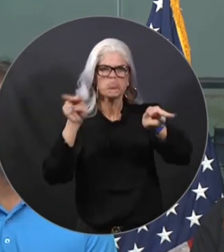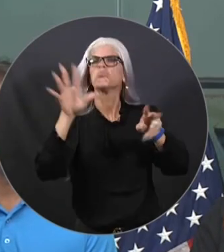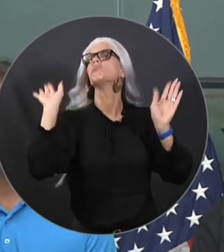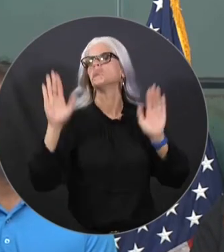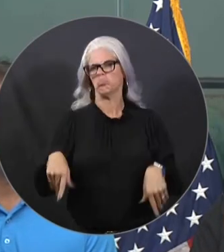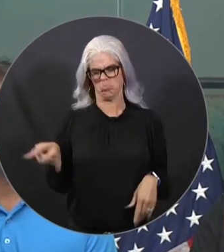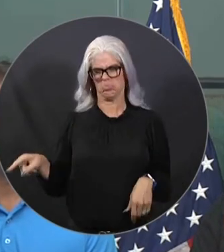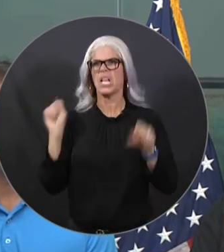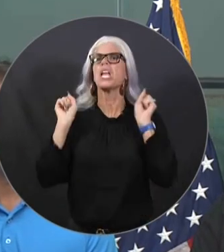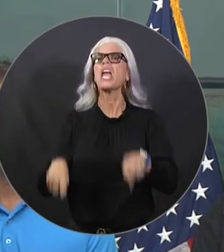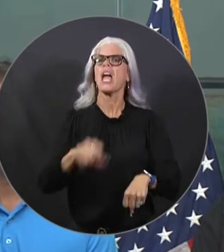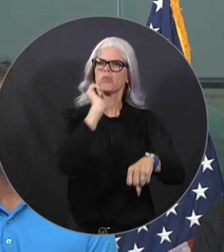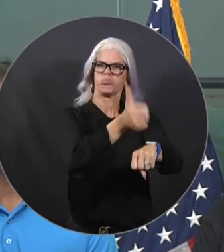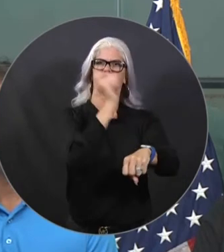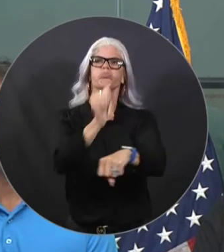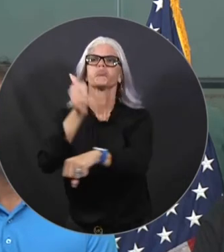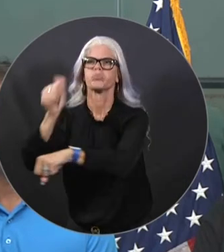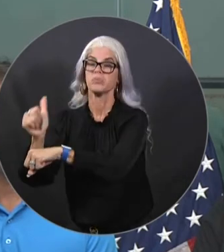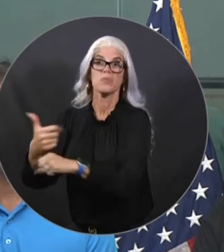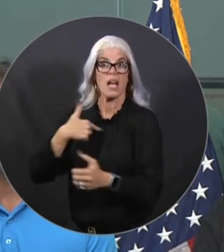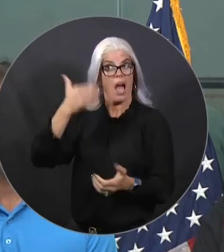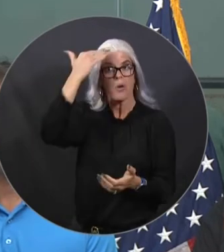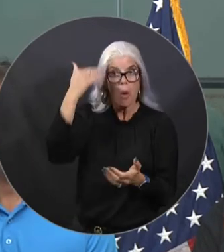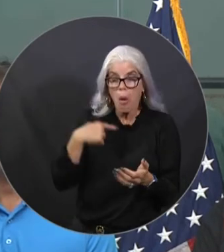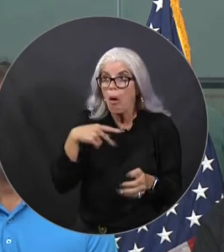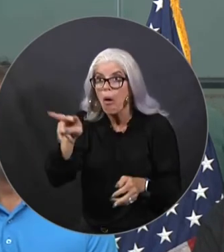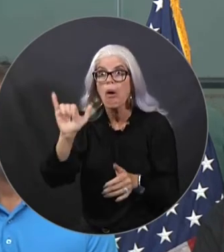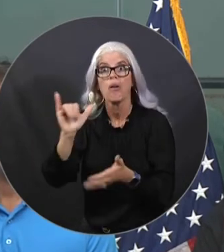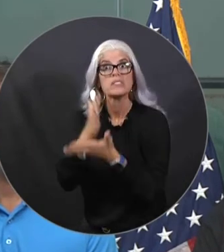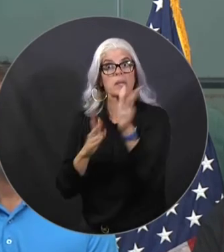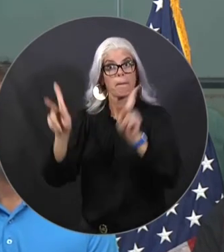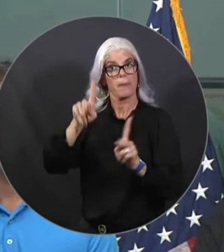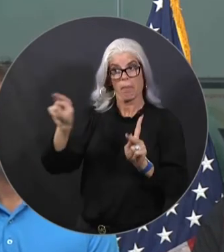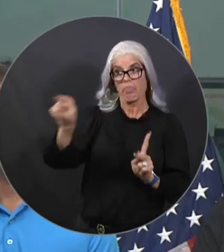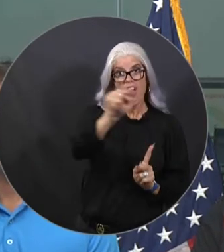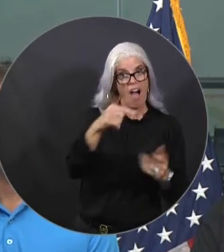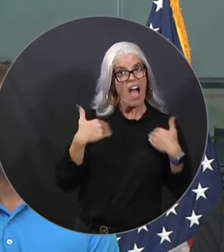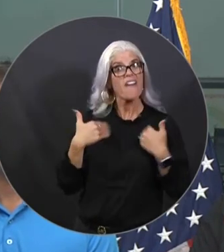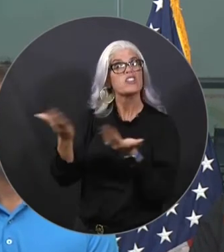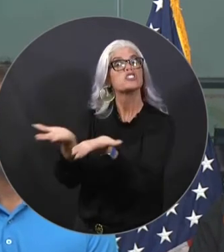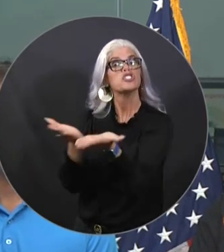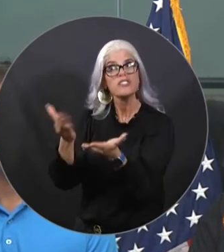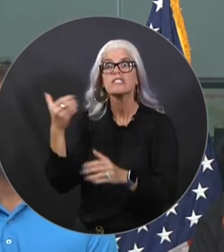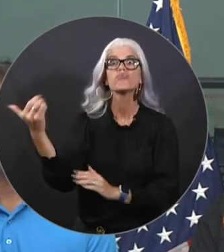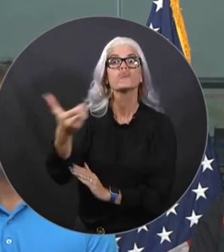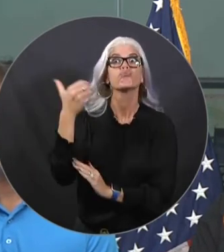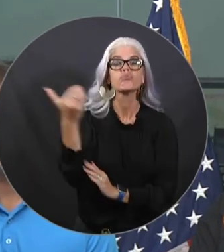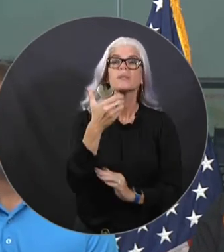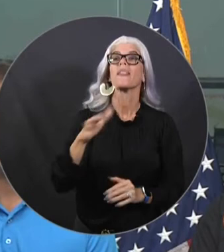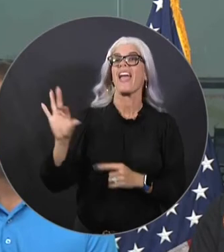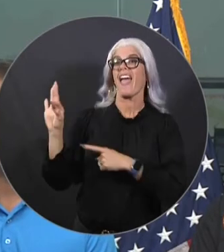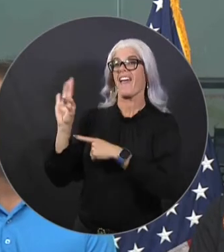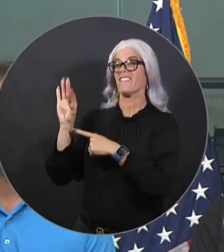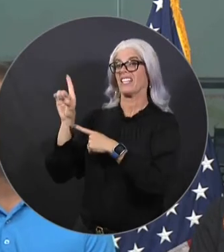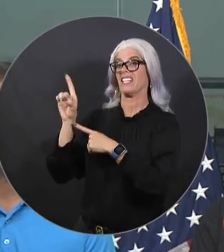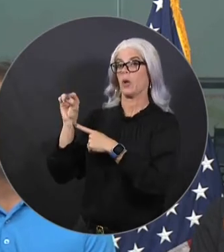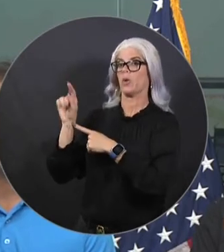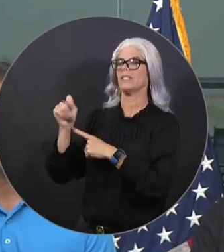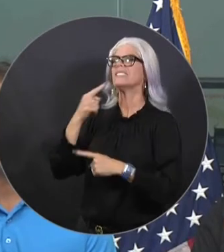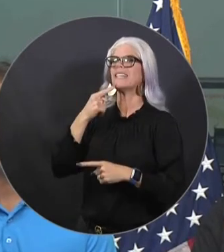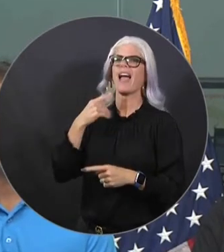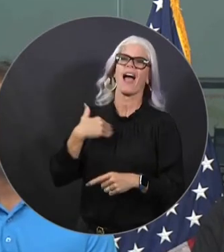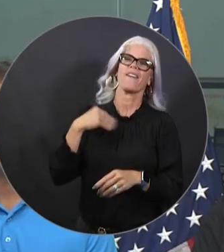service in those areas, and we were able to see that. FDOT had more than 1,200 personnel on the ground, and I'm happy to report the